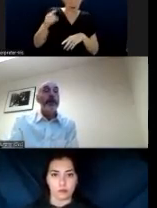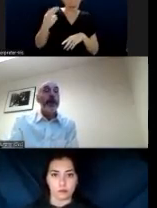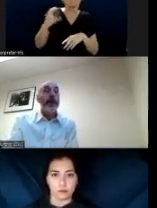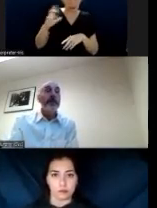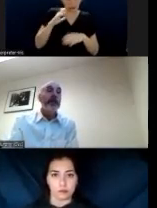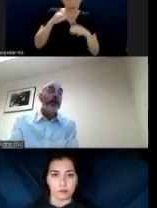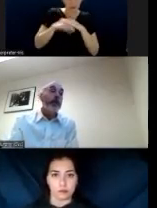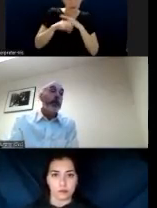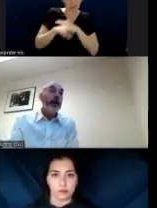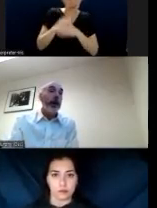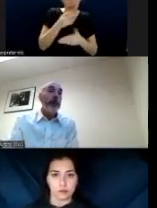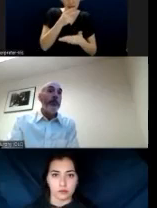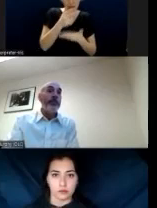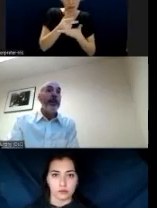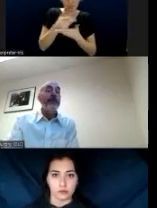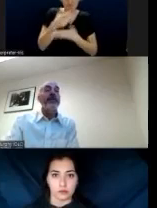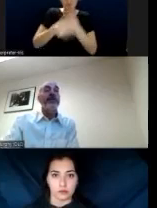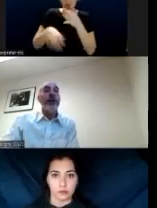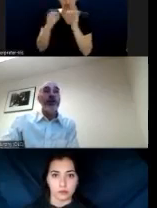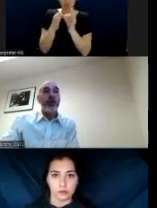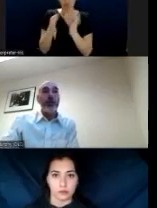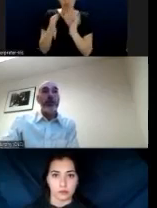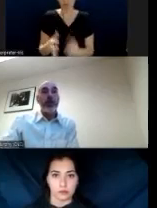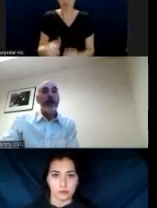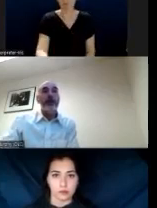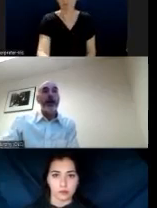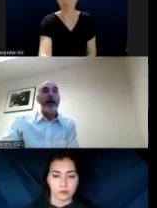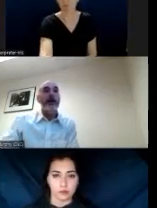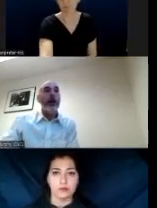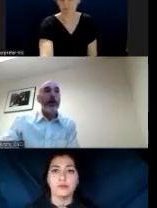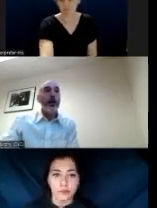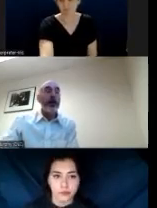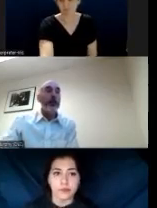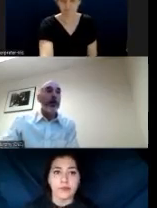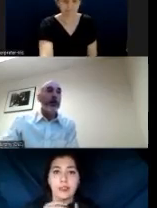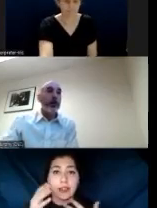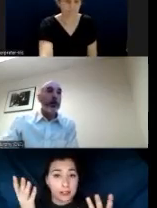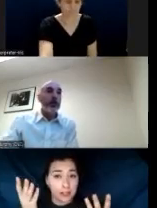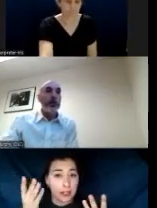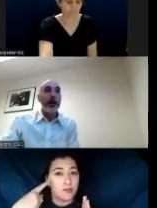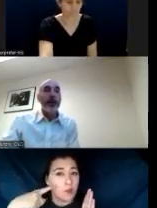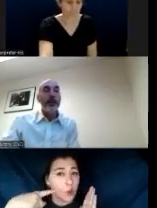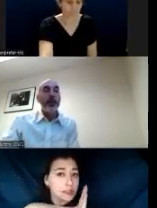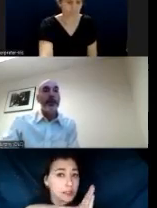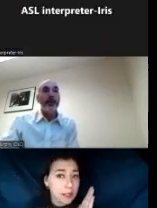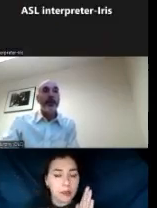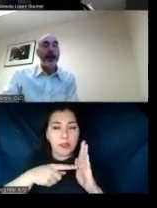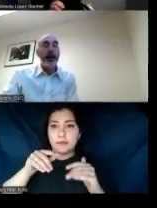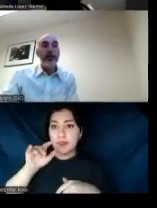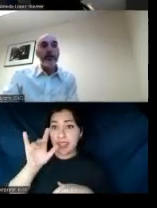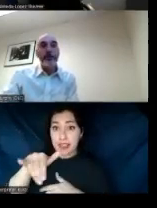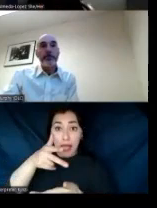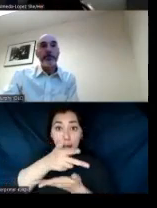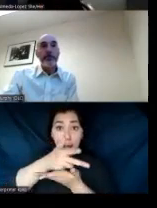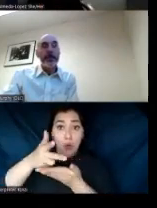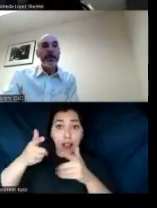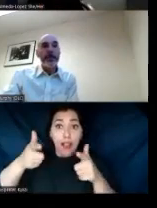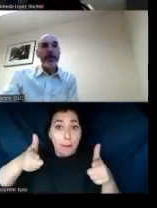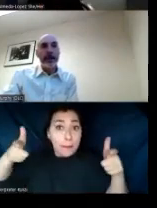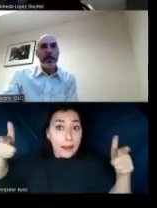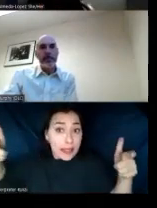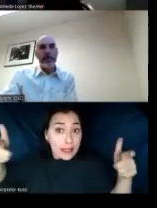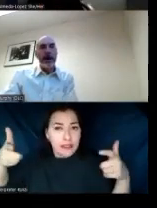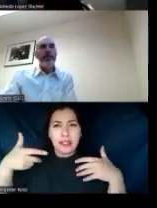parking space? If it's a larger parking lot, are there multiple parking spaces?